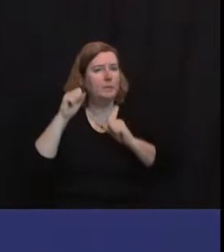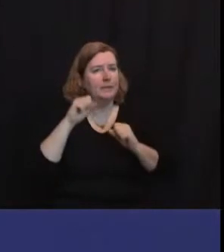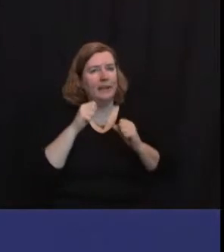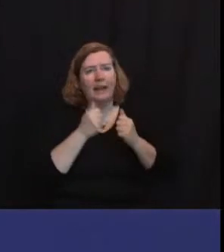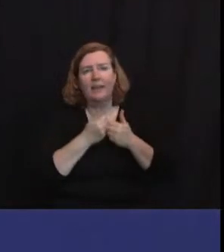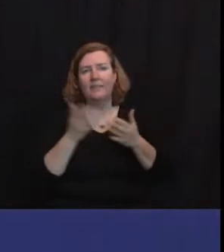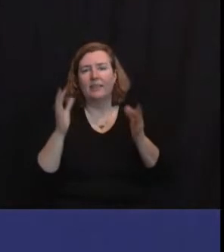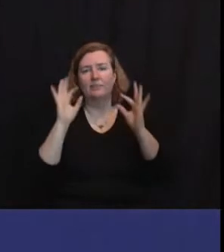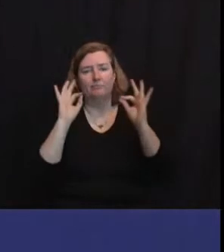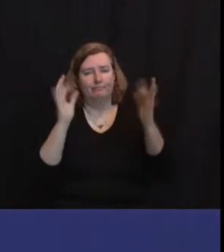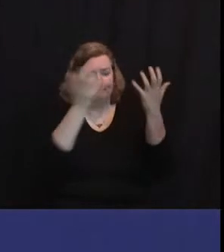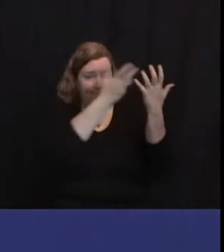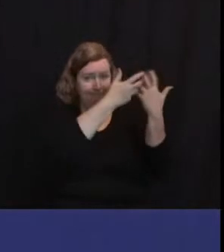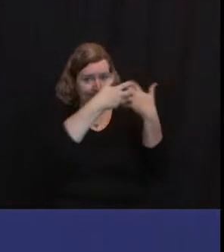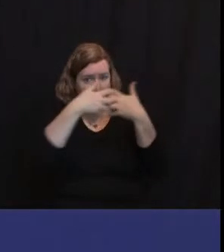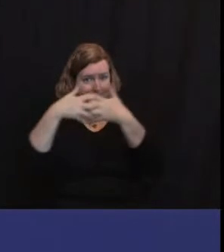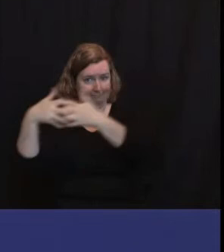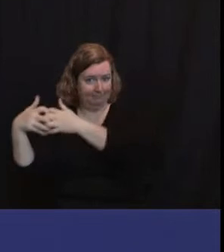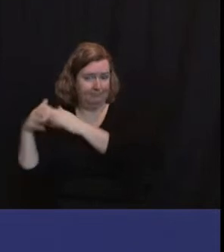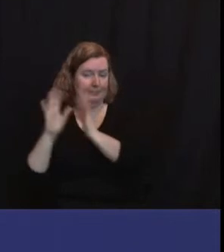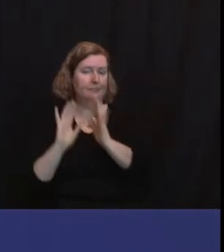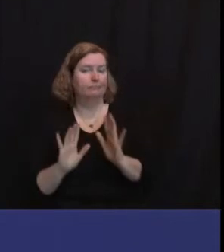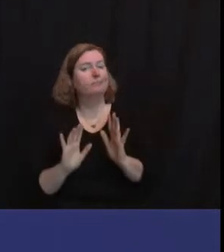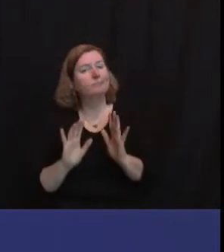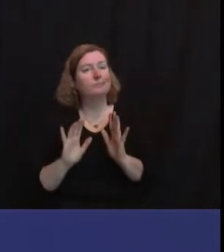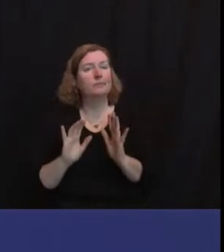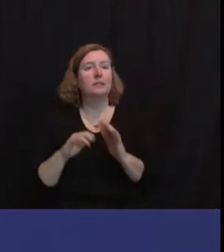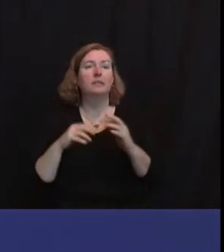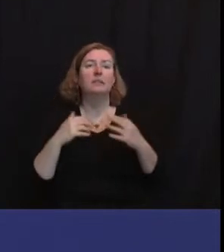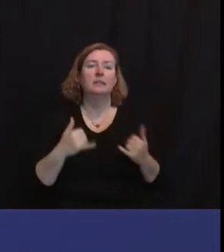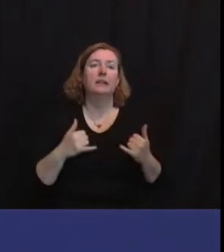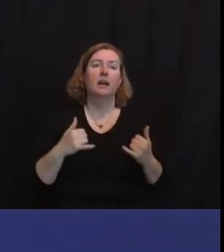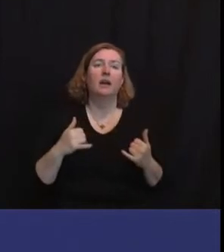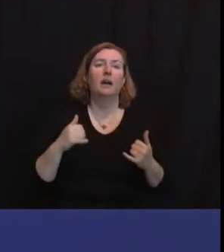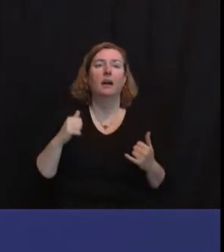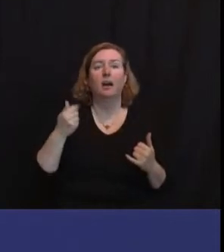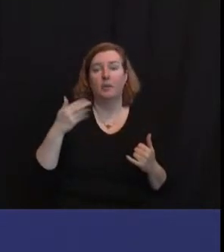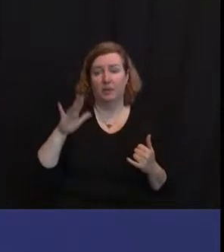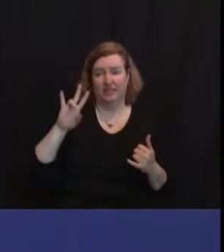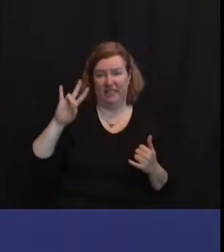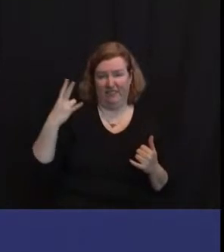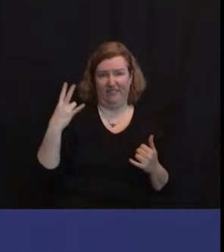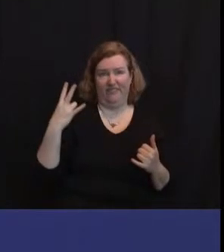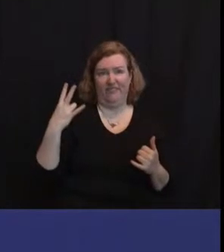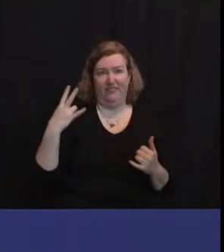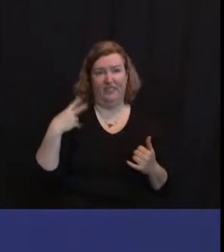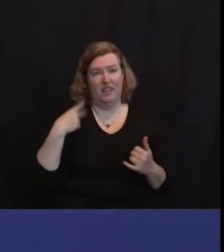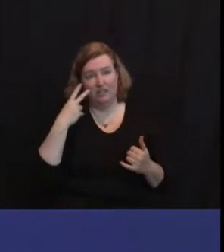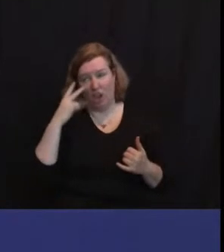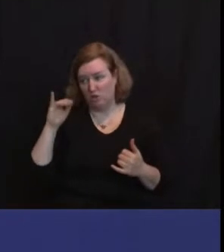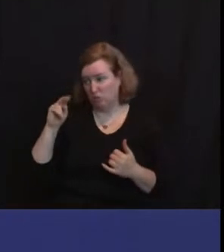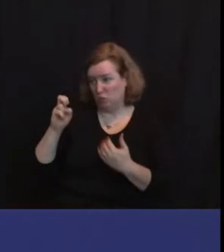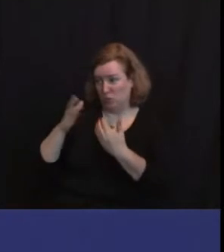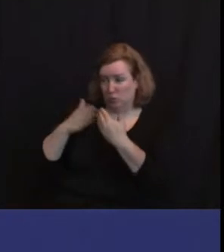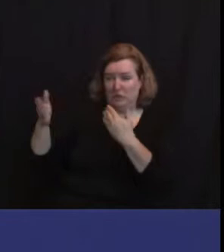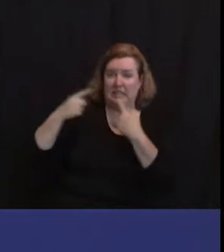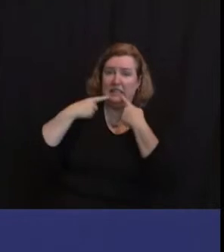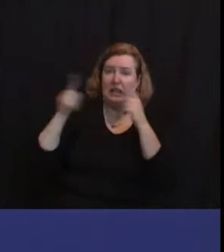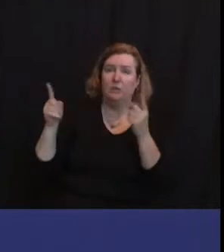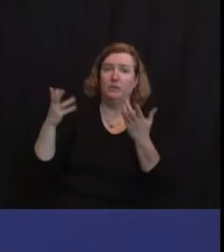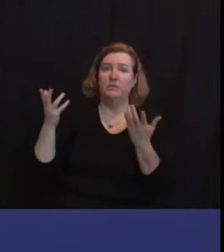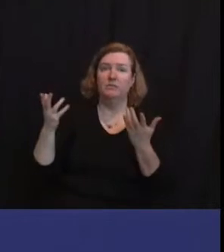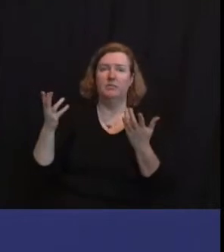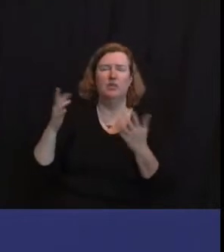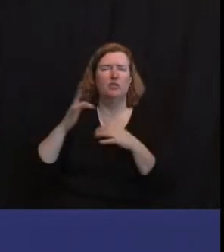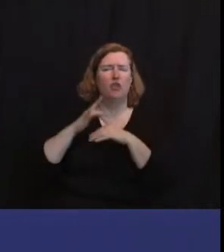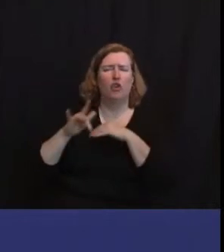it's on April 7th. It's too early to make that call, particularly when you hearken back to Judy's rankings of where New Jersey is right